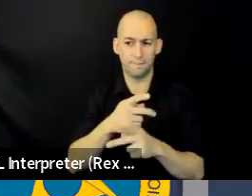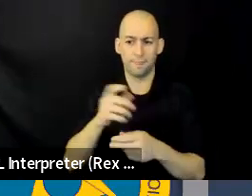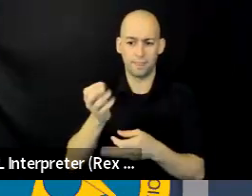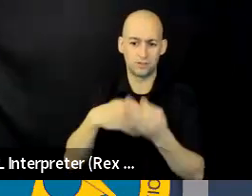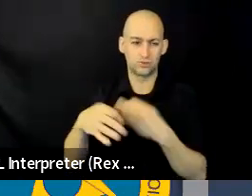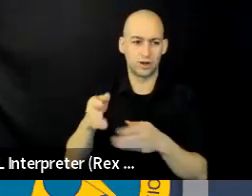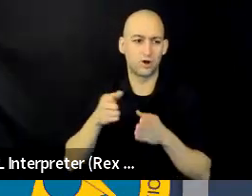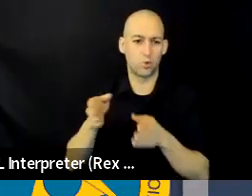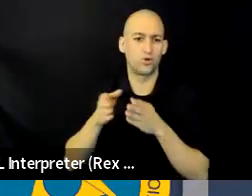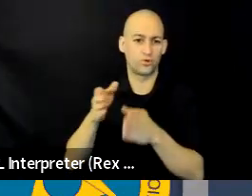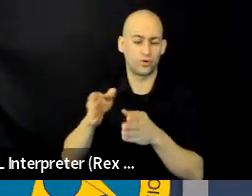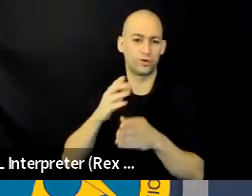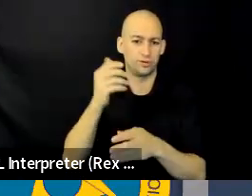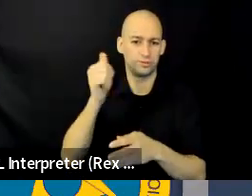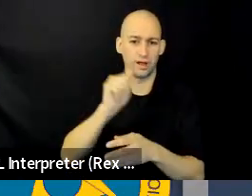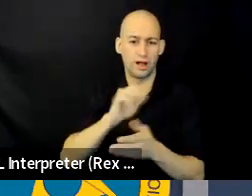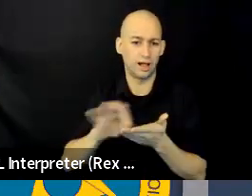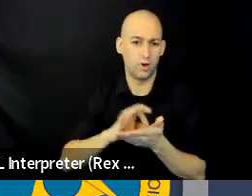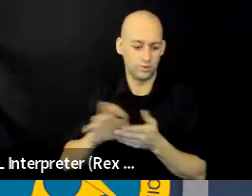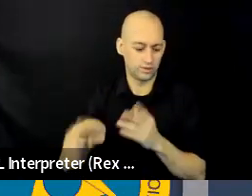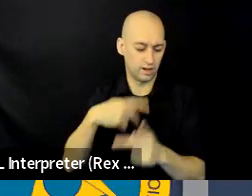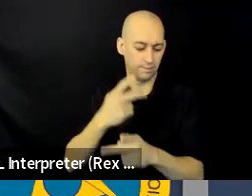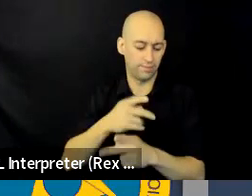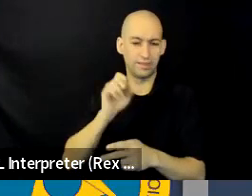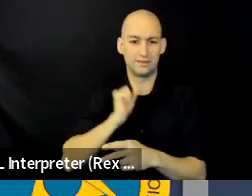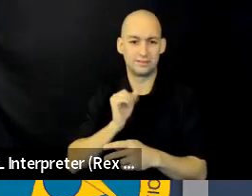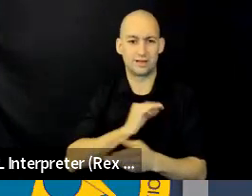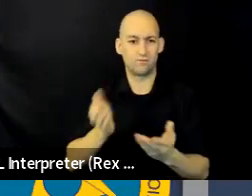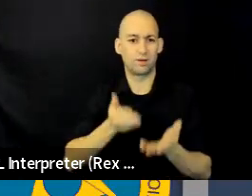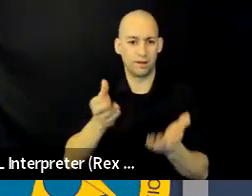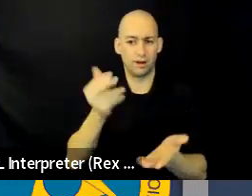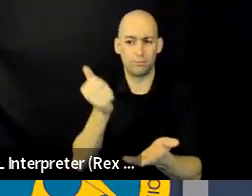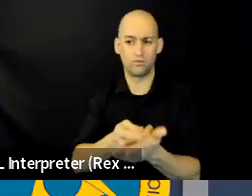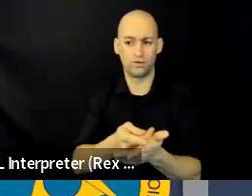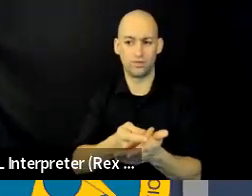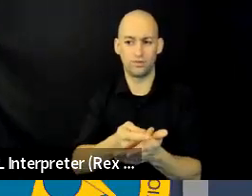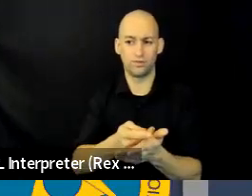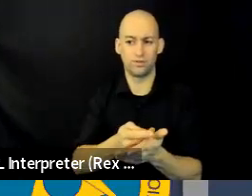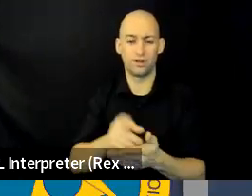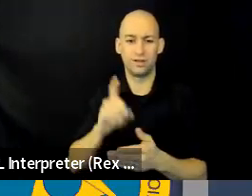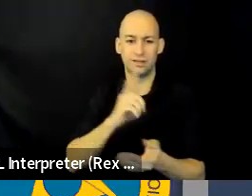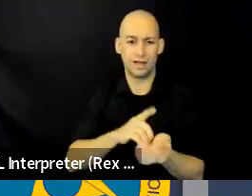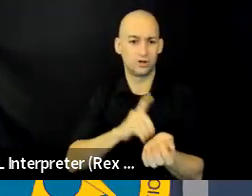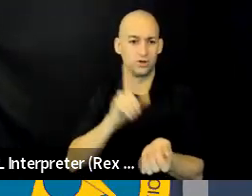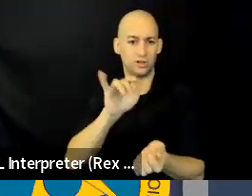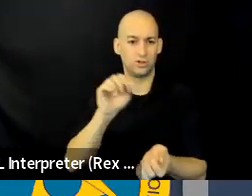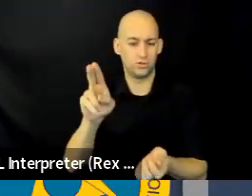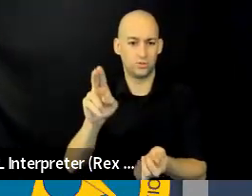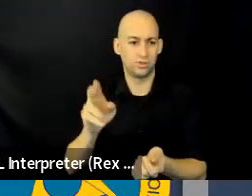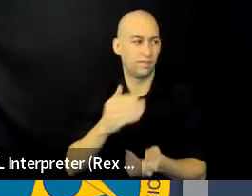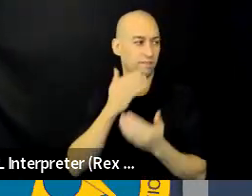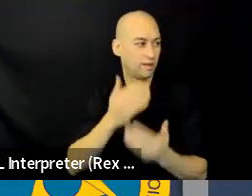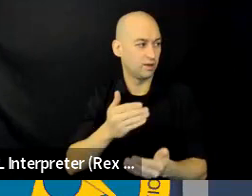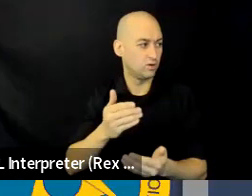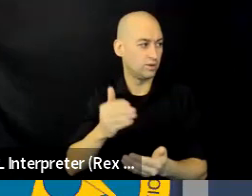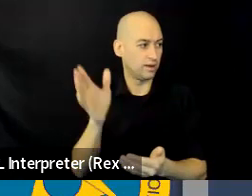enhancement account. Staff recommends approval of this item as presented. Dr. Liu? Yeah, thank you.